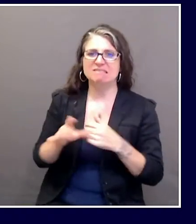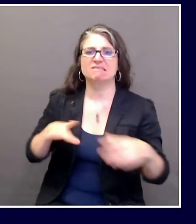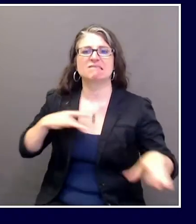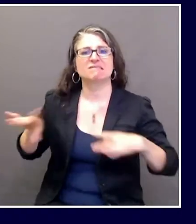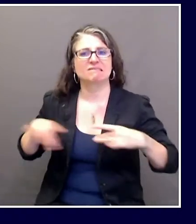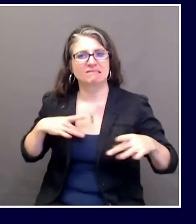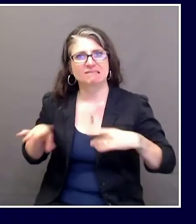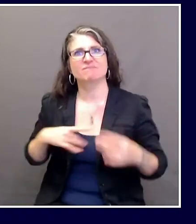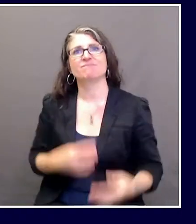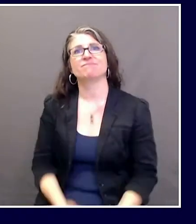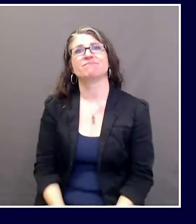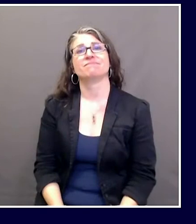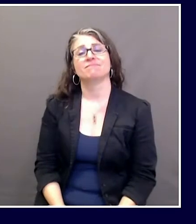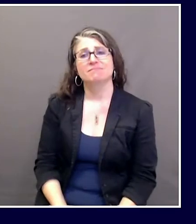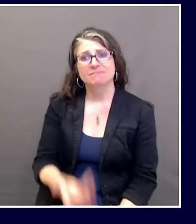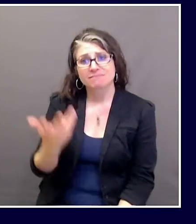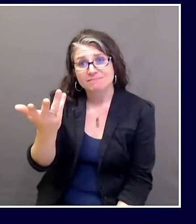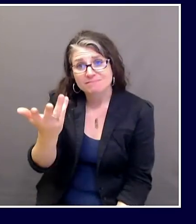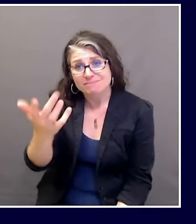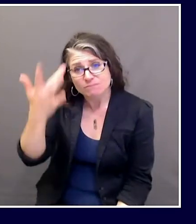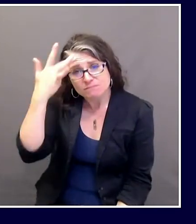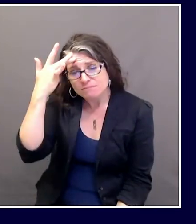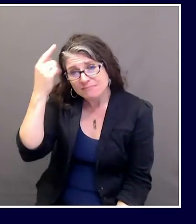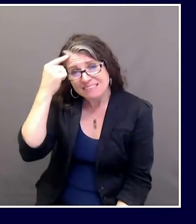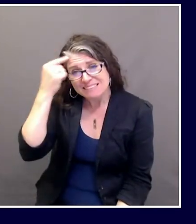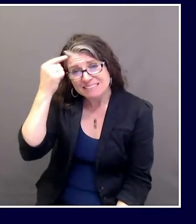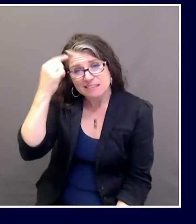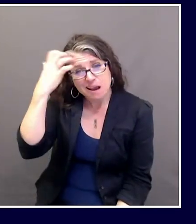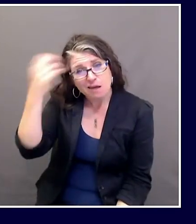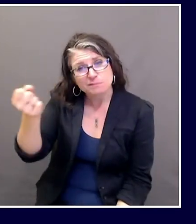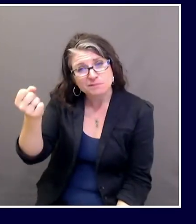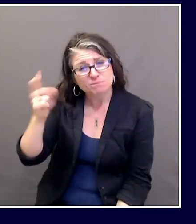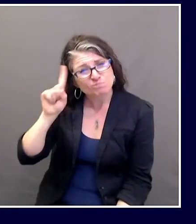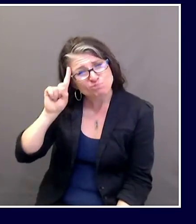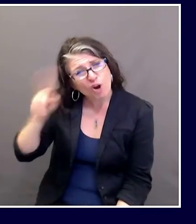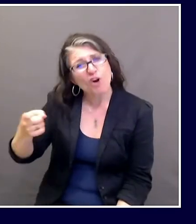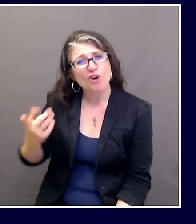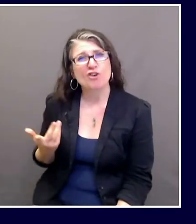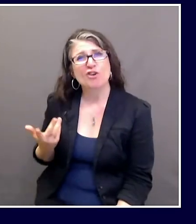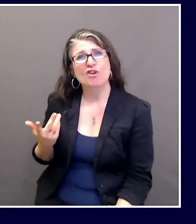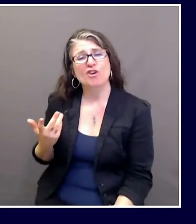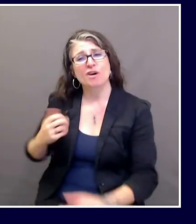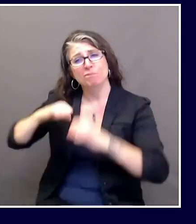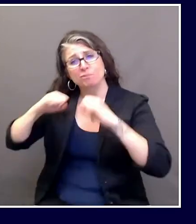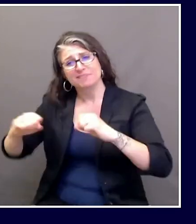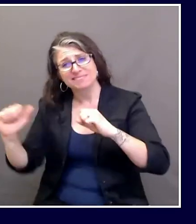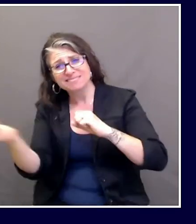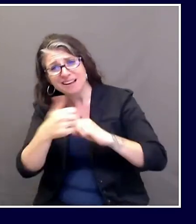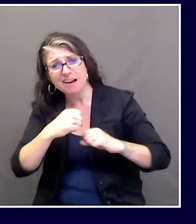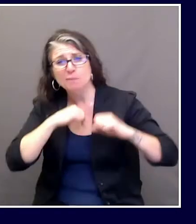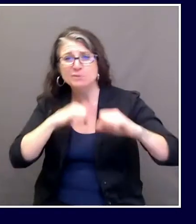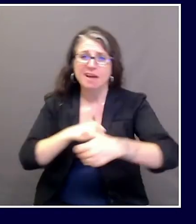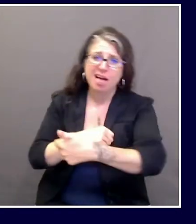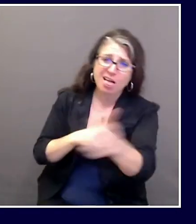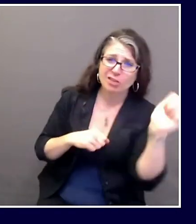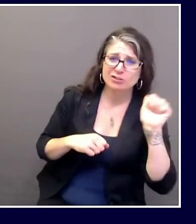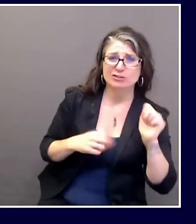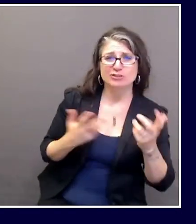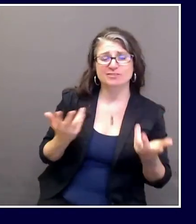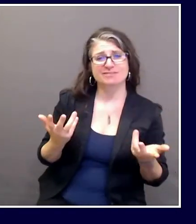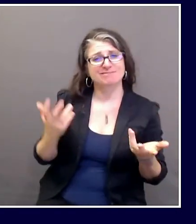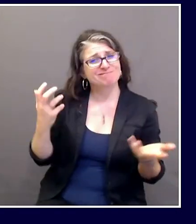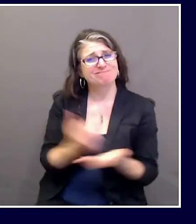and do things that actually keep everyone safe. And the other option for some congregations will be to postpone